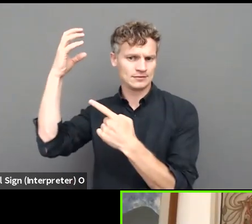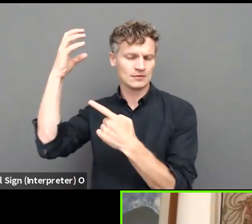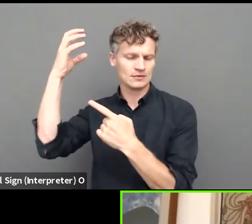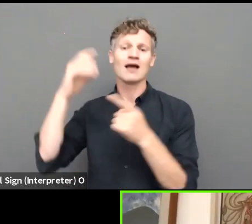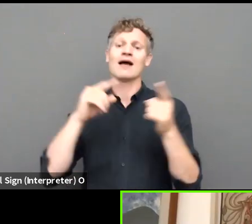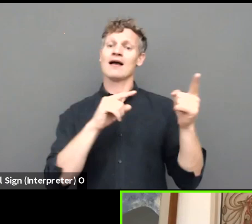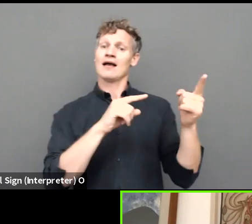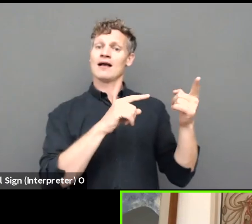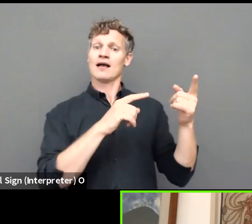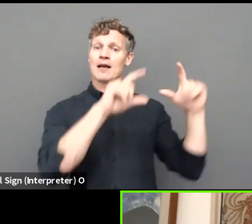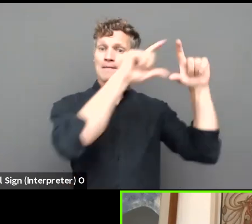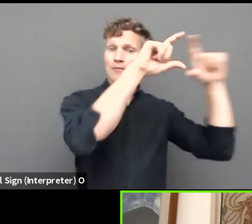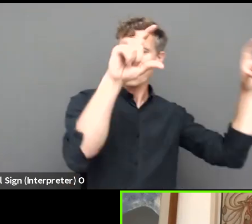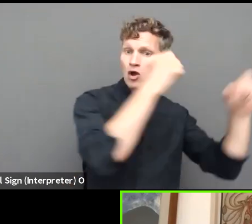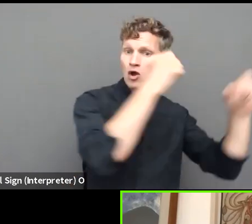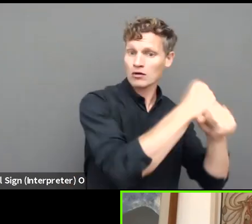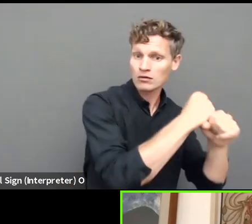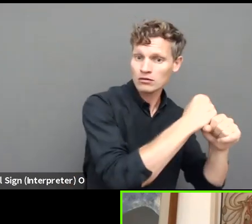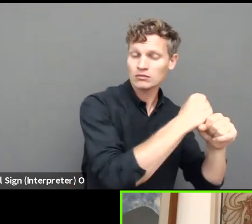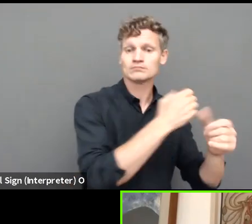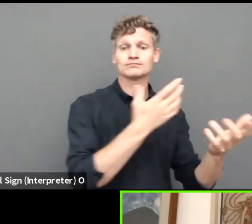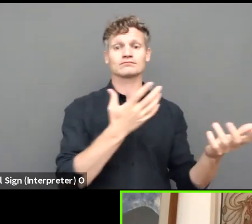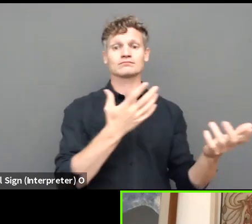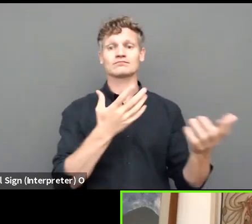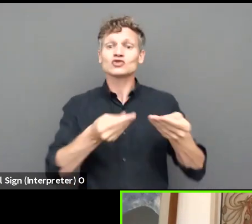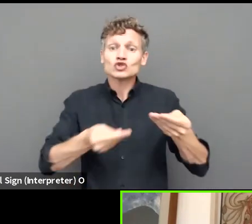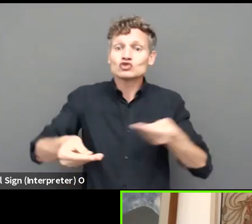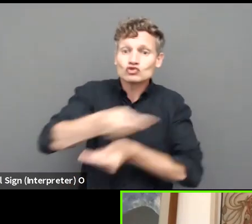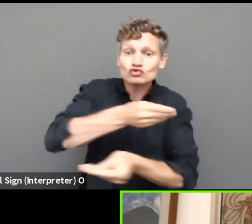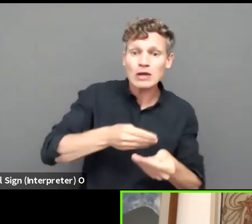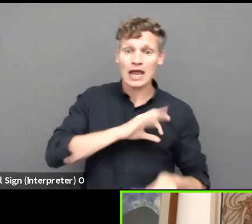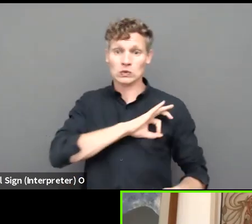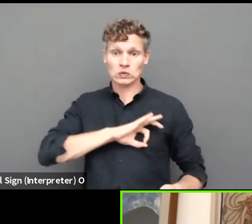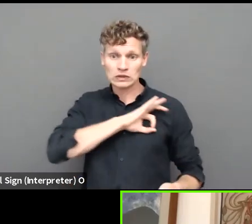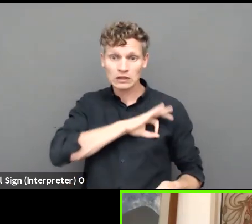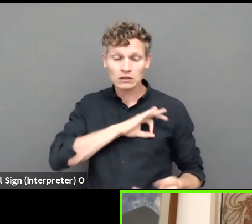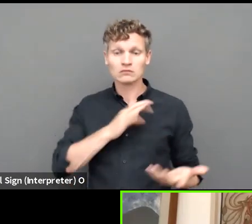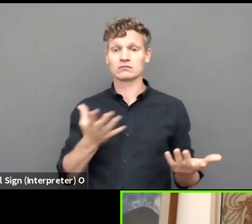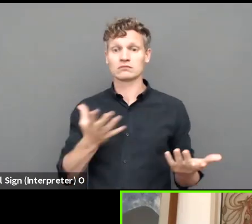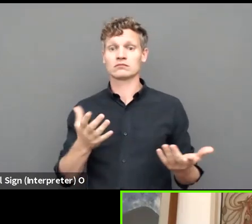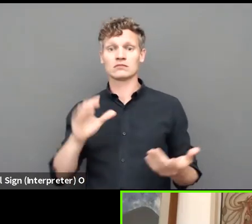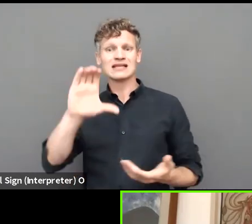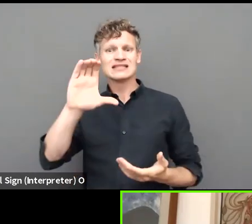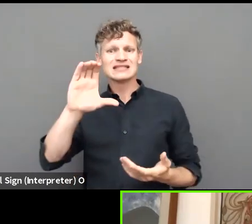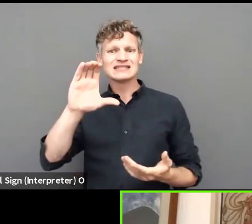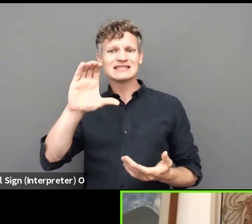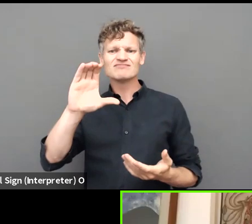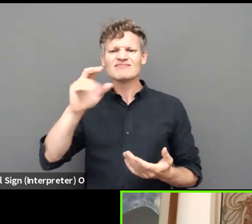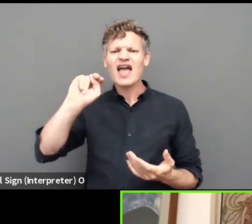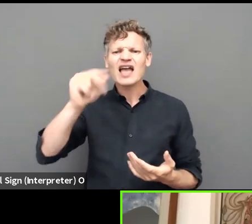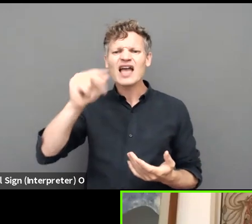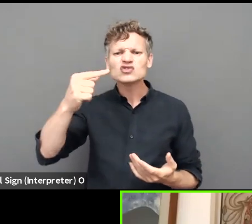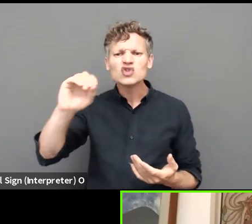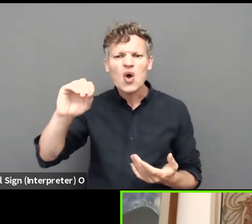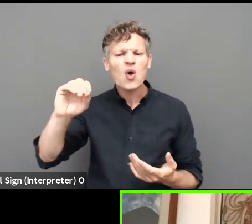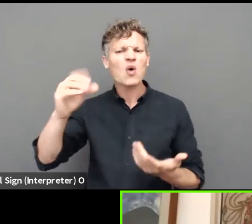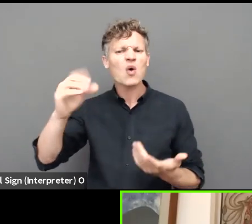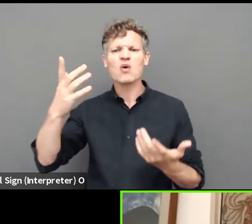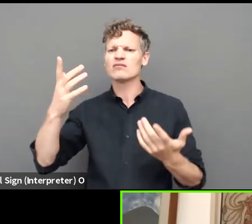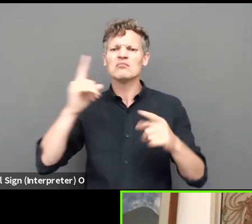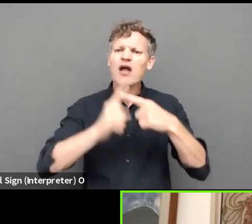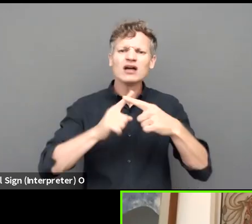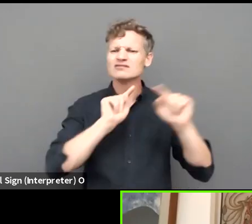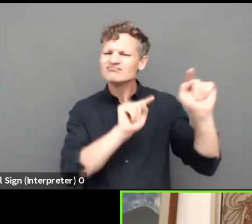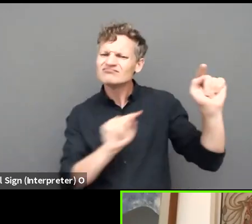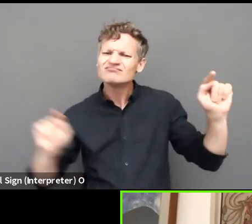talking about trade unions, civil society, and other stakeholders have to work together